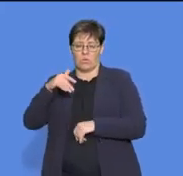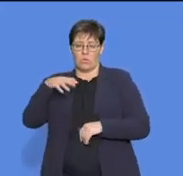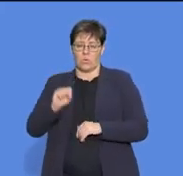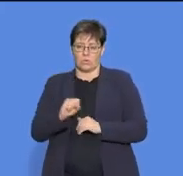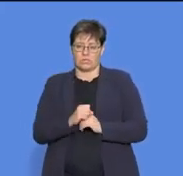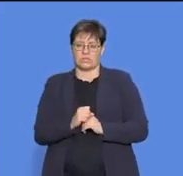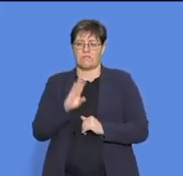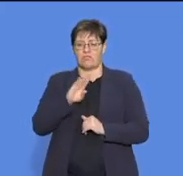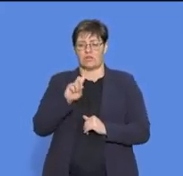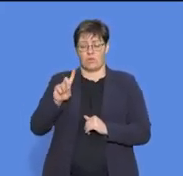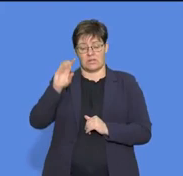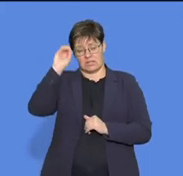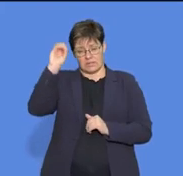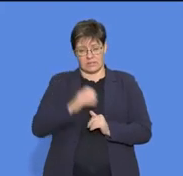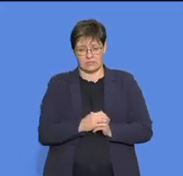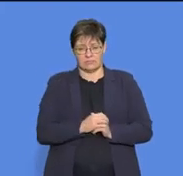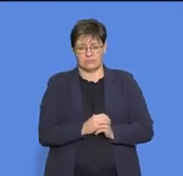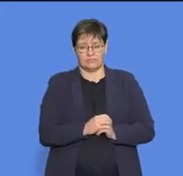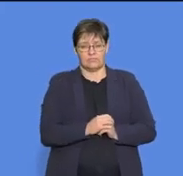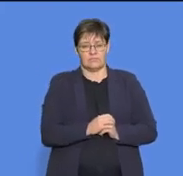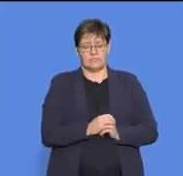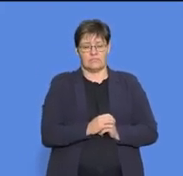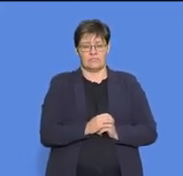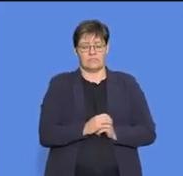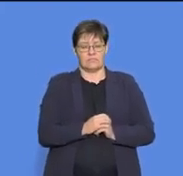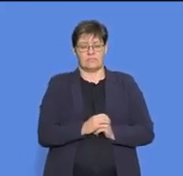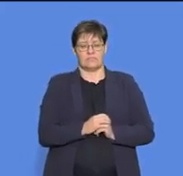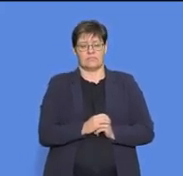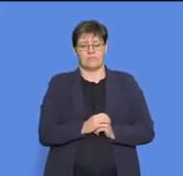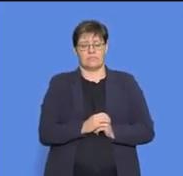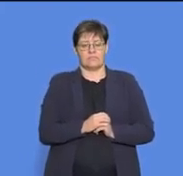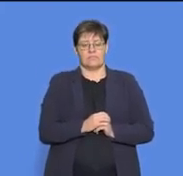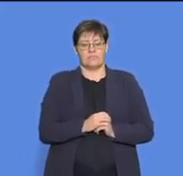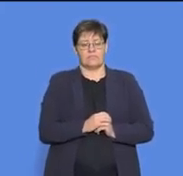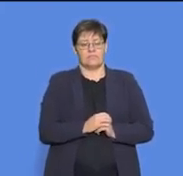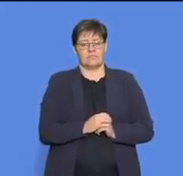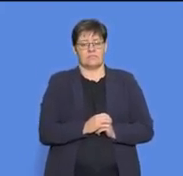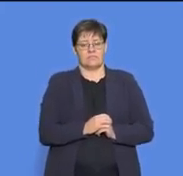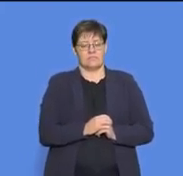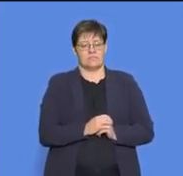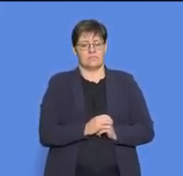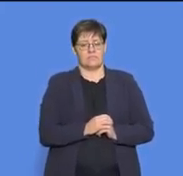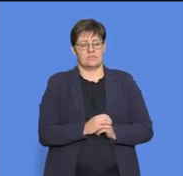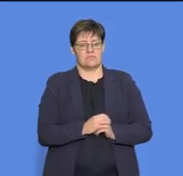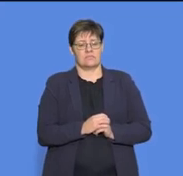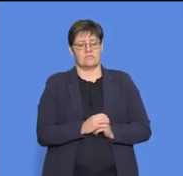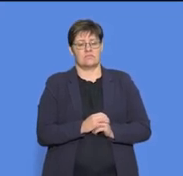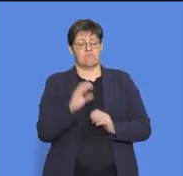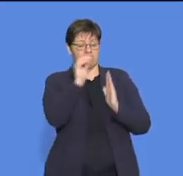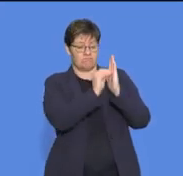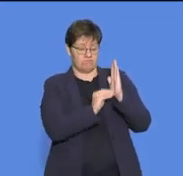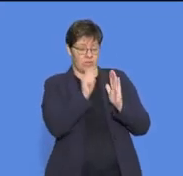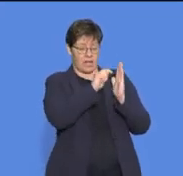times 12, and because we're dealing with UR, the angle across from UR is 41 degrees. So we've got to plonk that